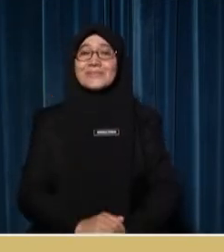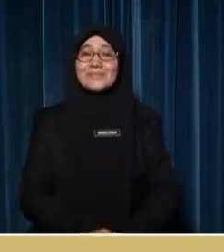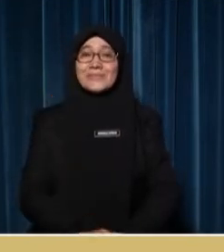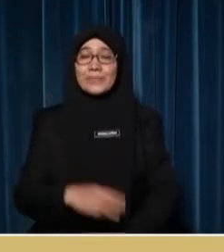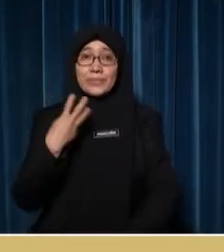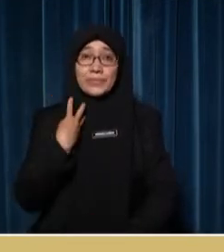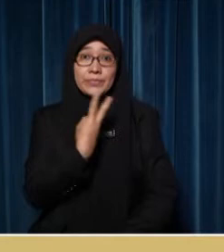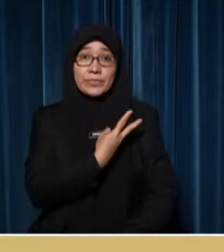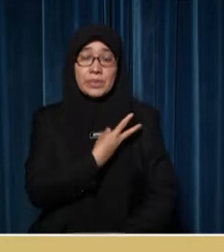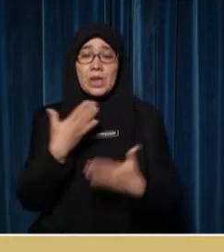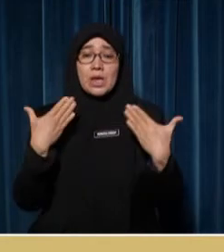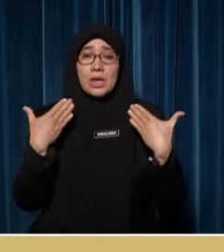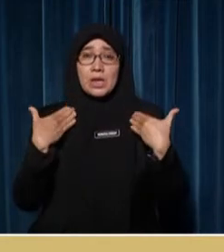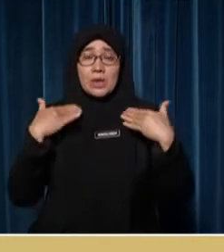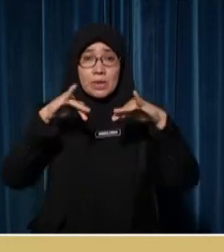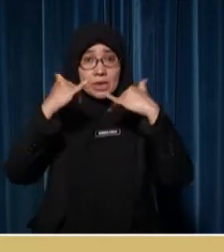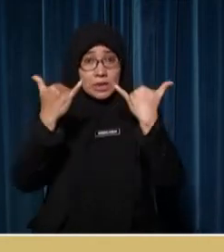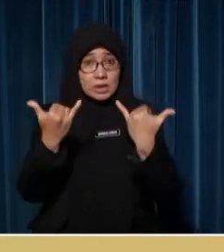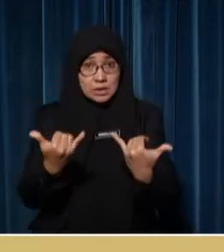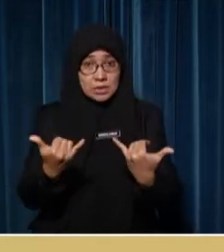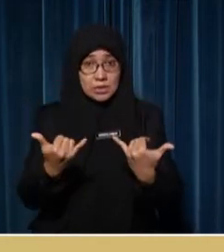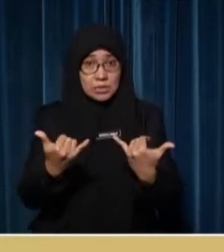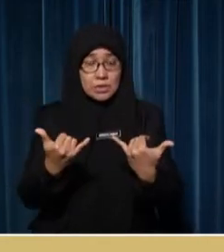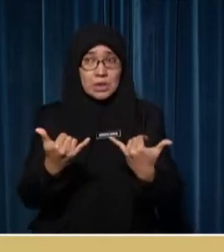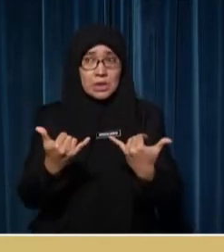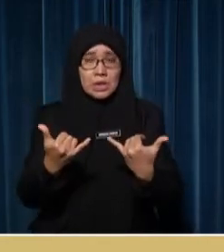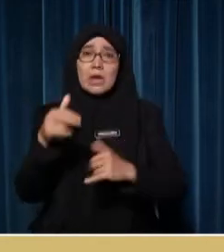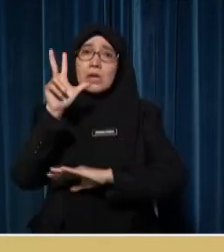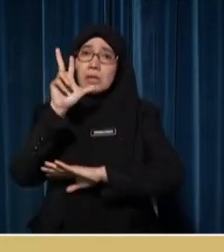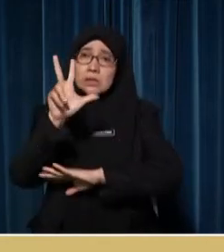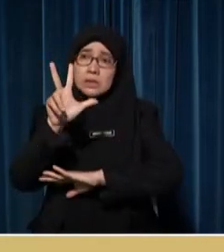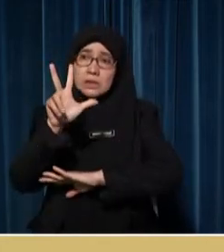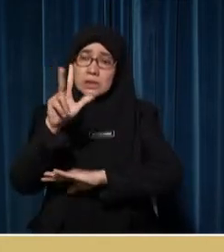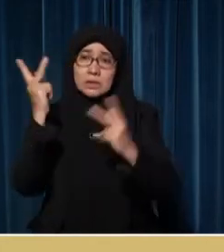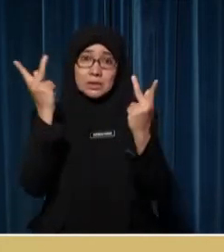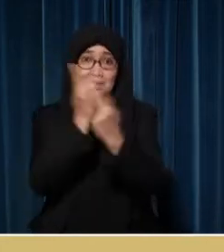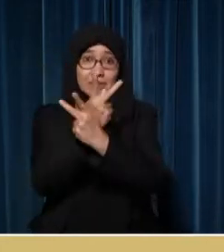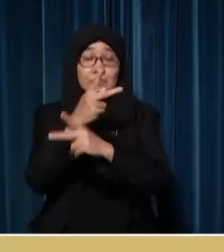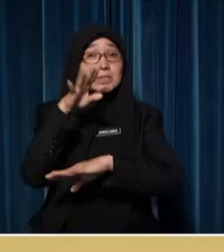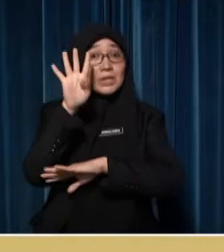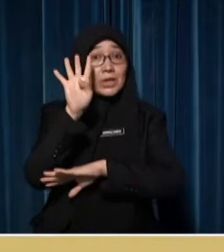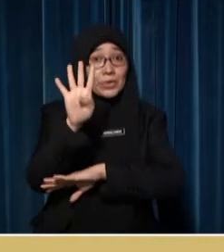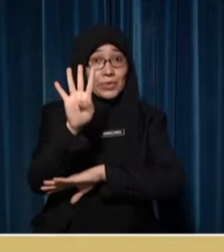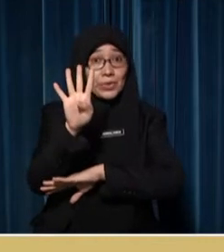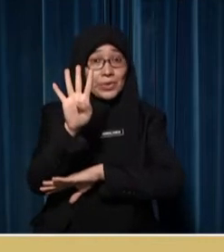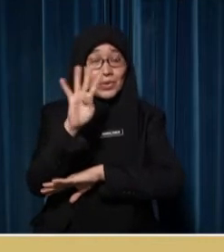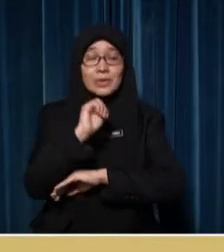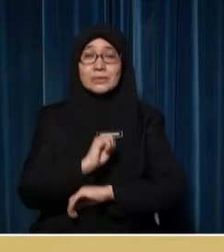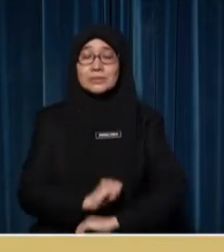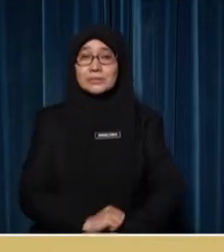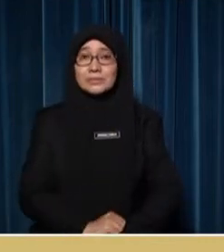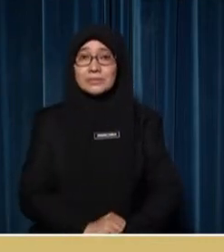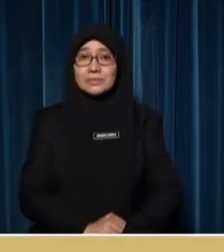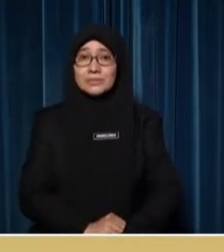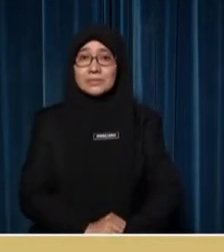We have now written 3 times 4. What should be